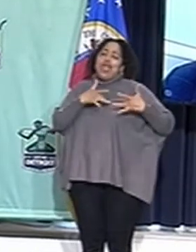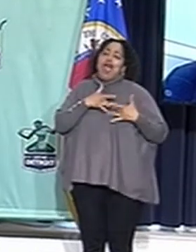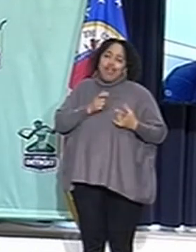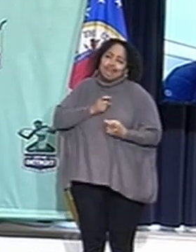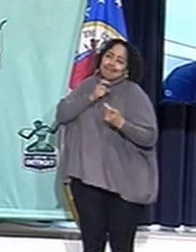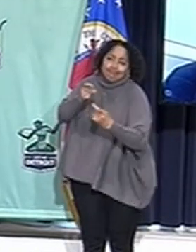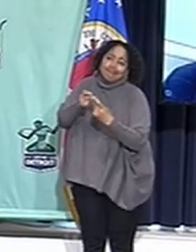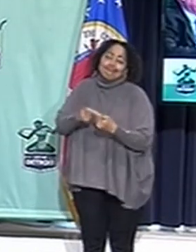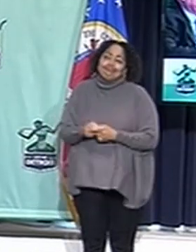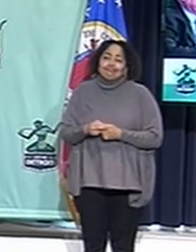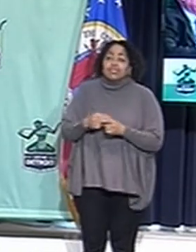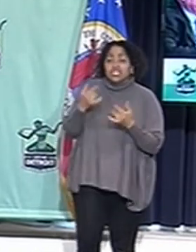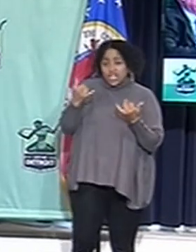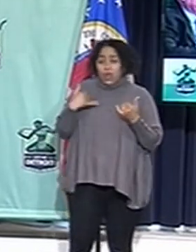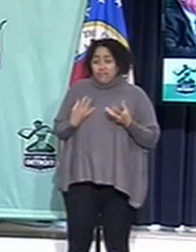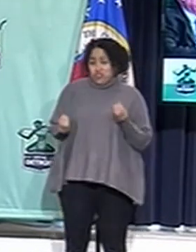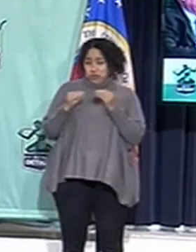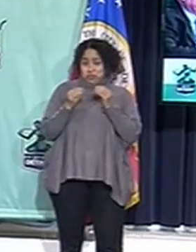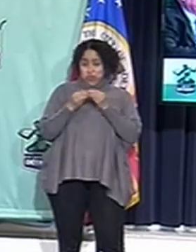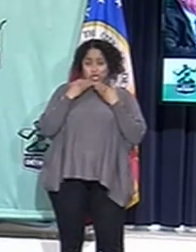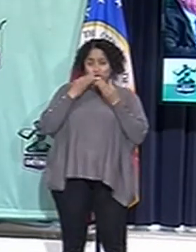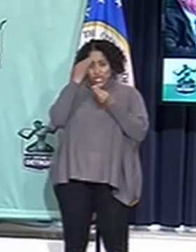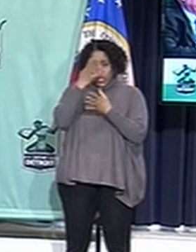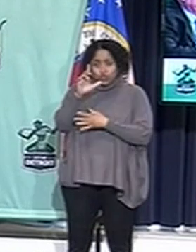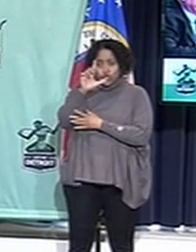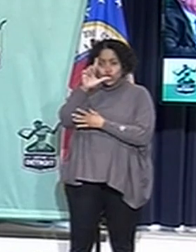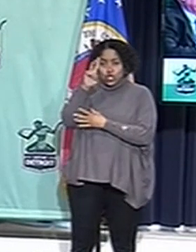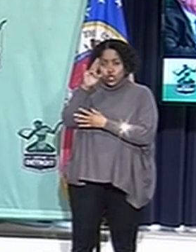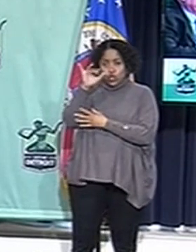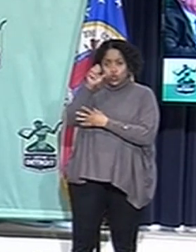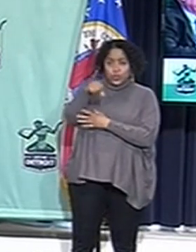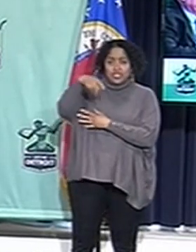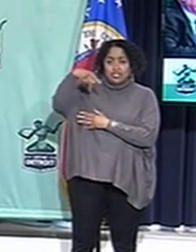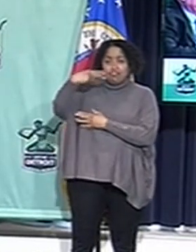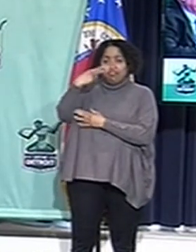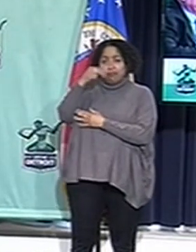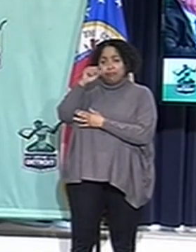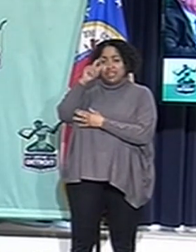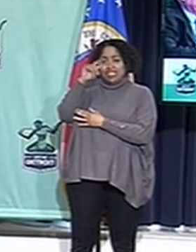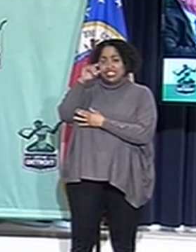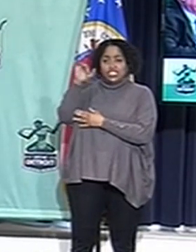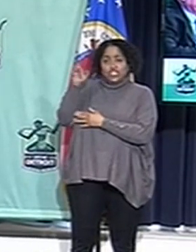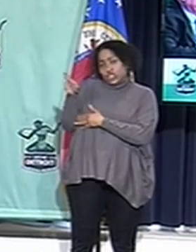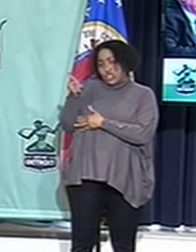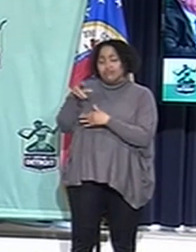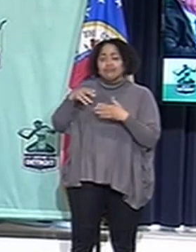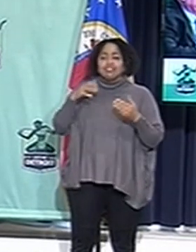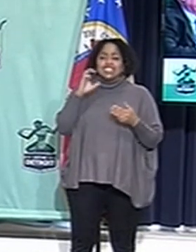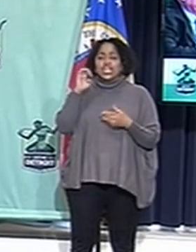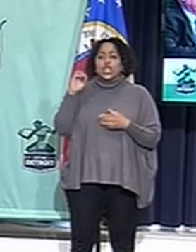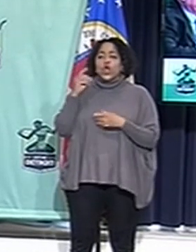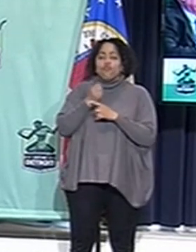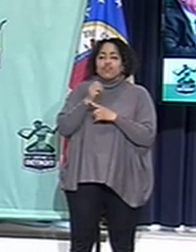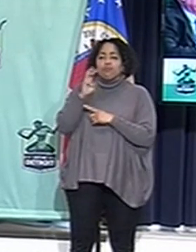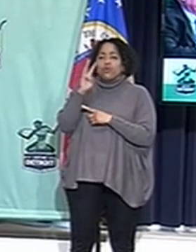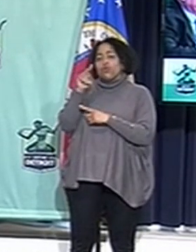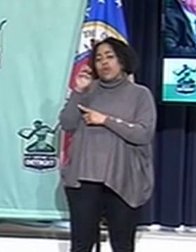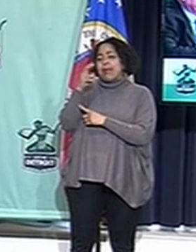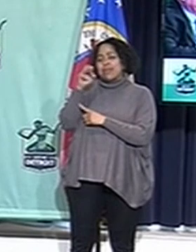have more good news. Louis Pisker of Wayne Metro, the CEO, is here with us. And in